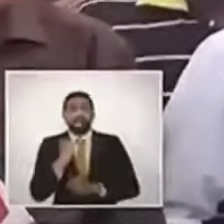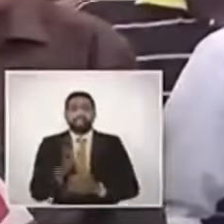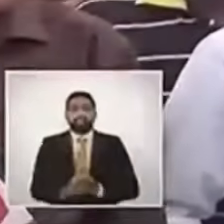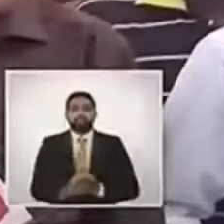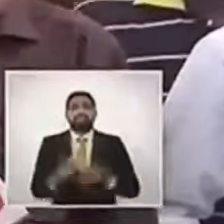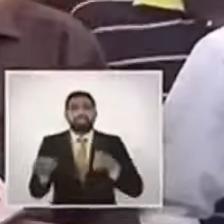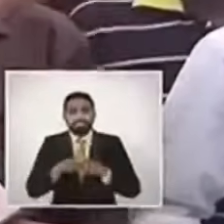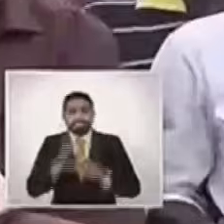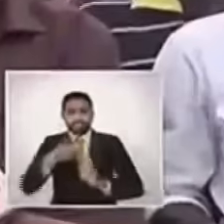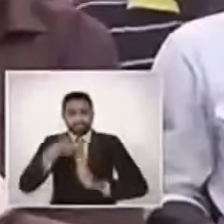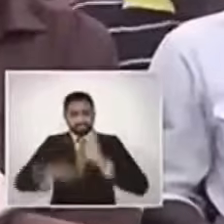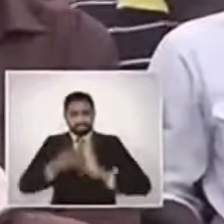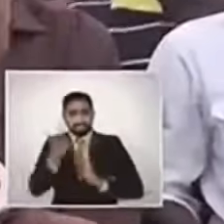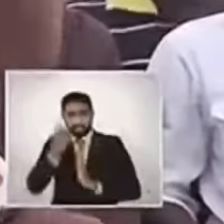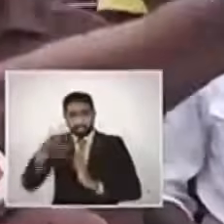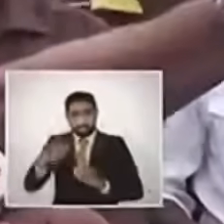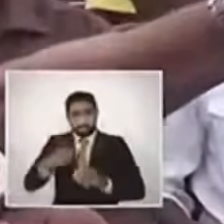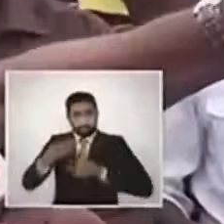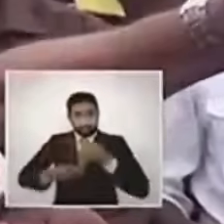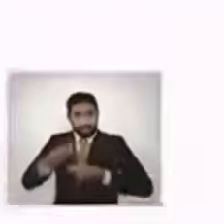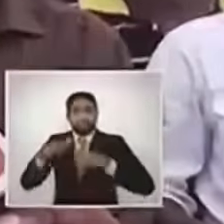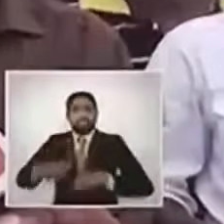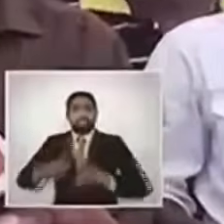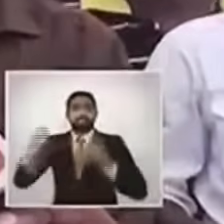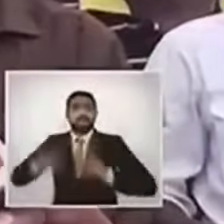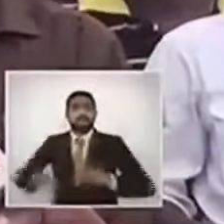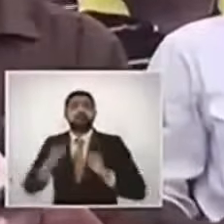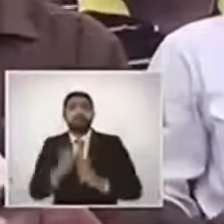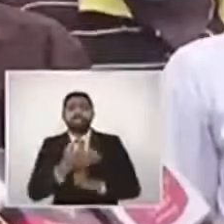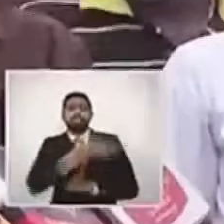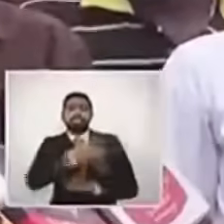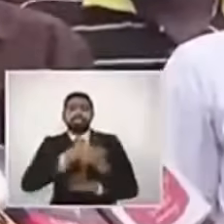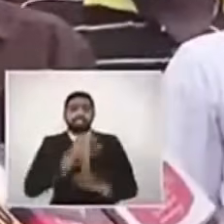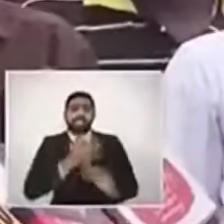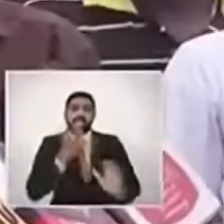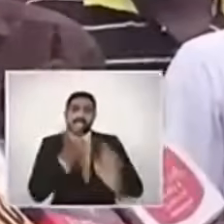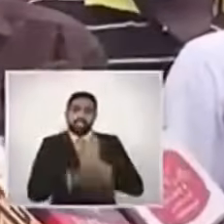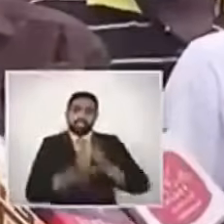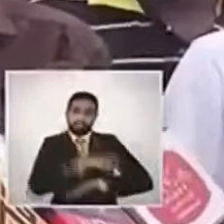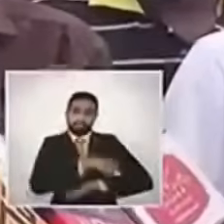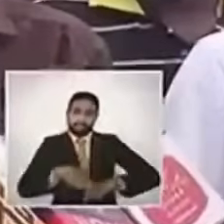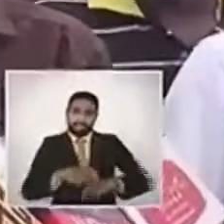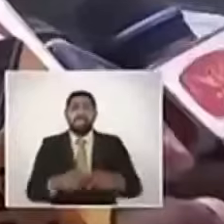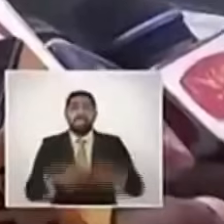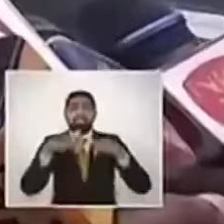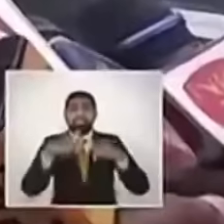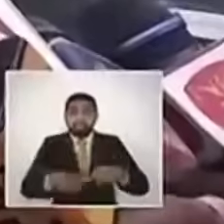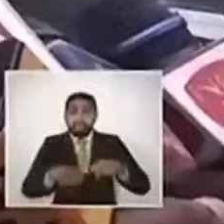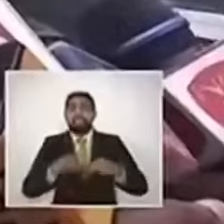incurred losses. As a result, the refinery has to run out of oil.